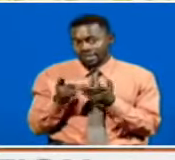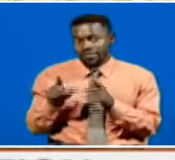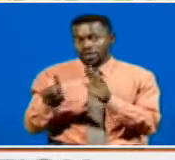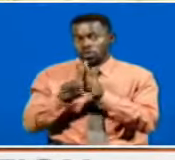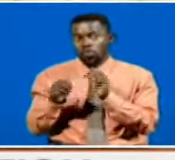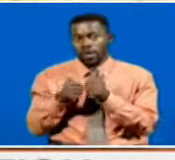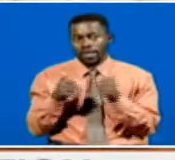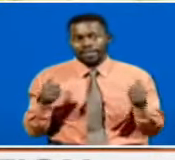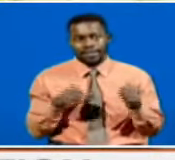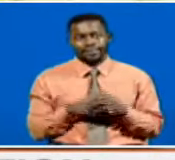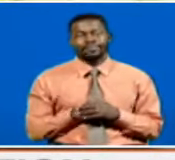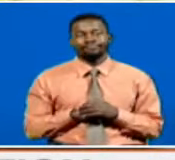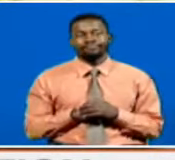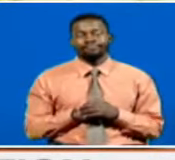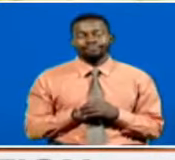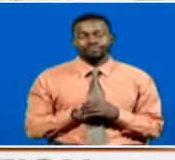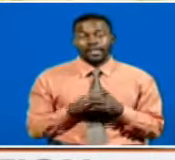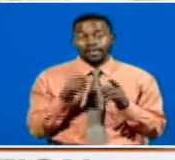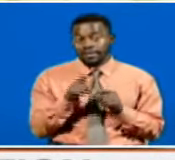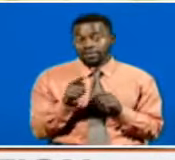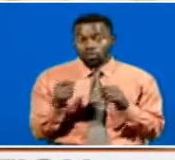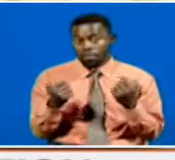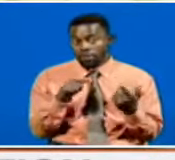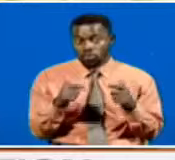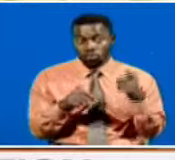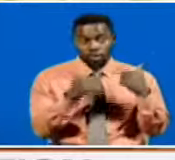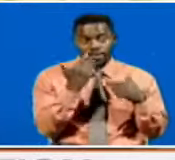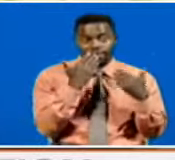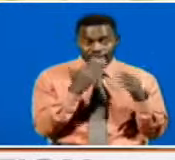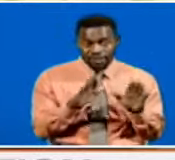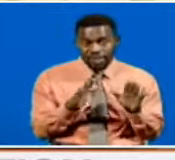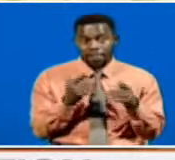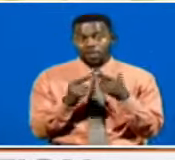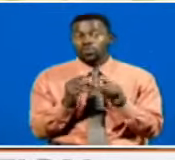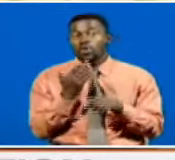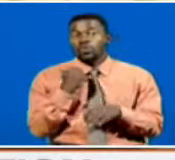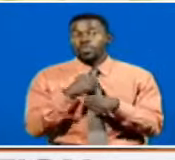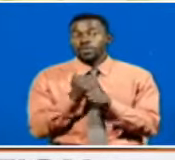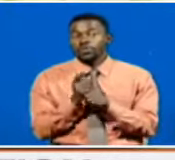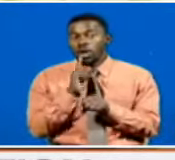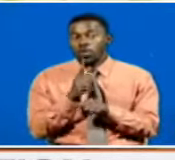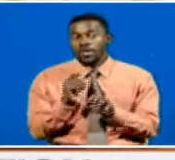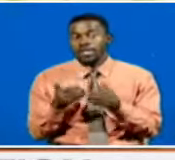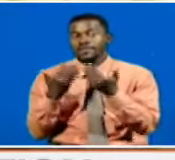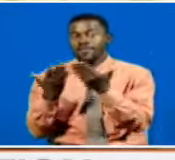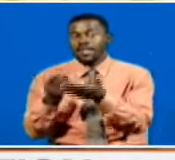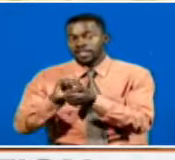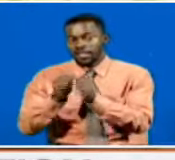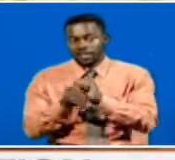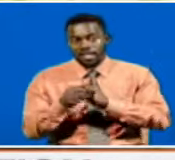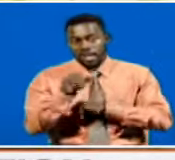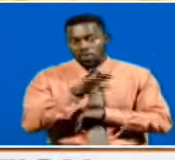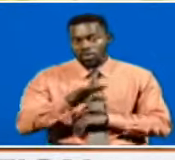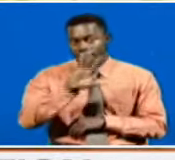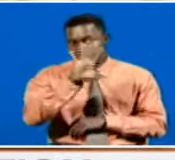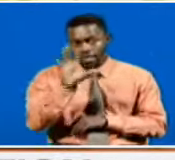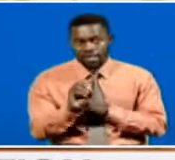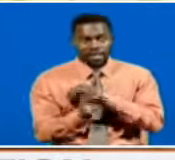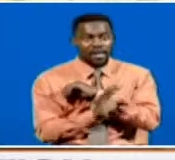overstated. We believe in this competition to bring change in the legal landscape of African countries, also